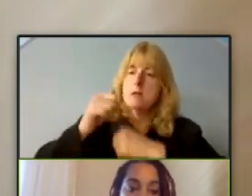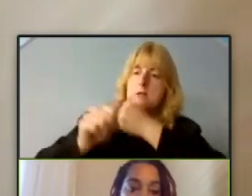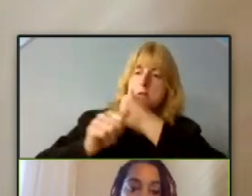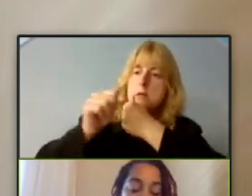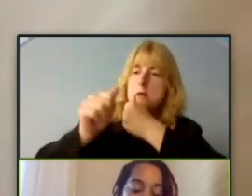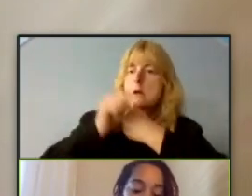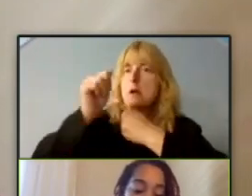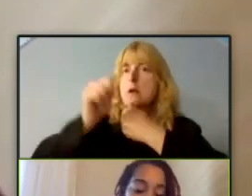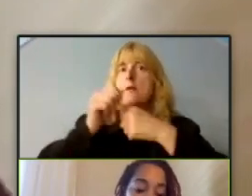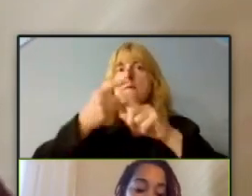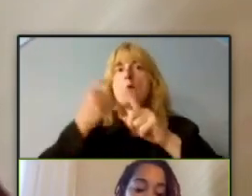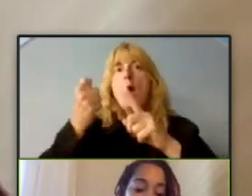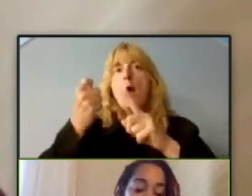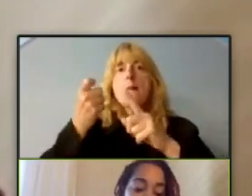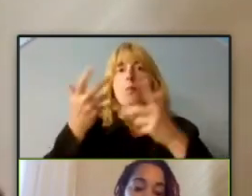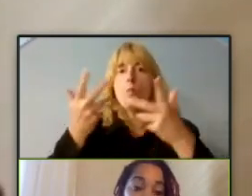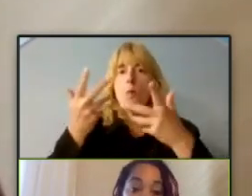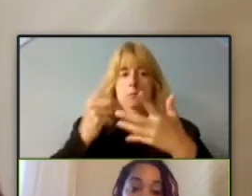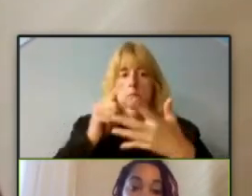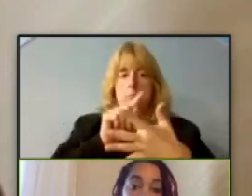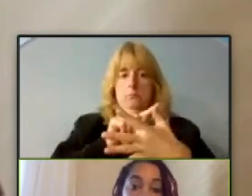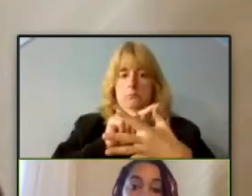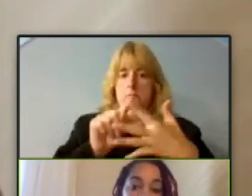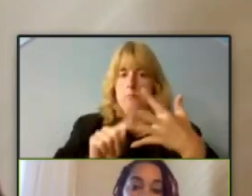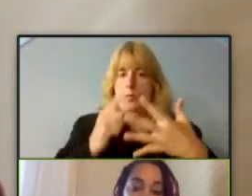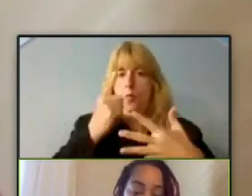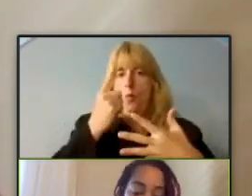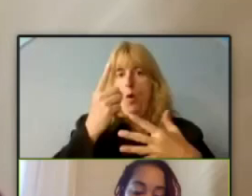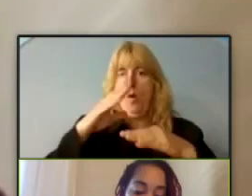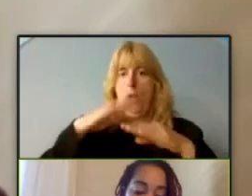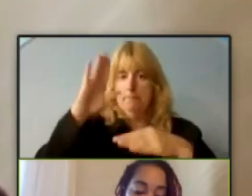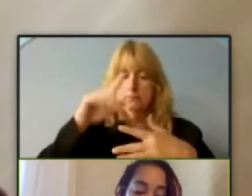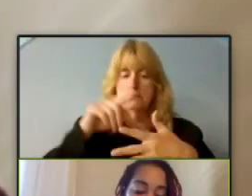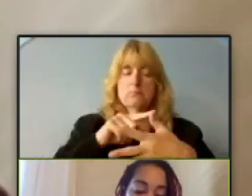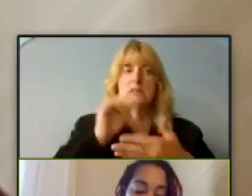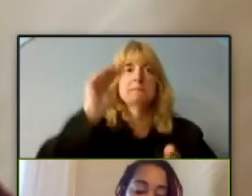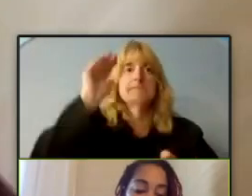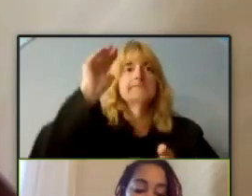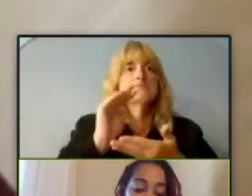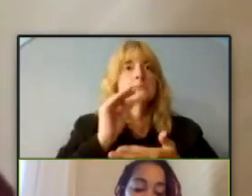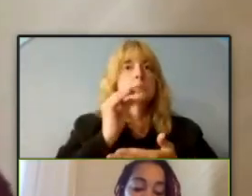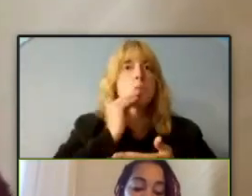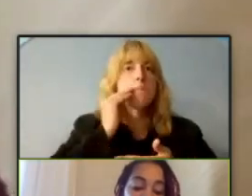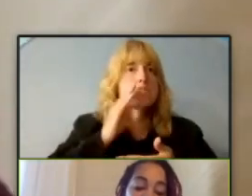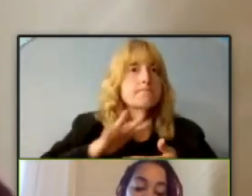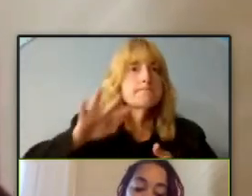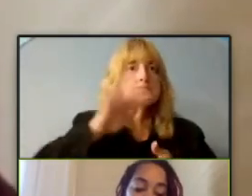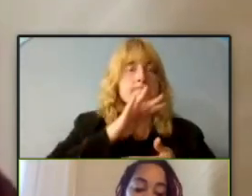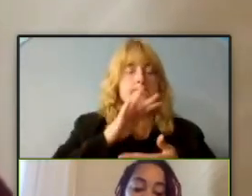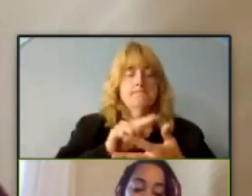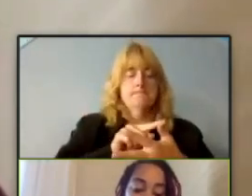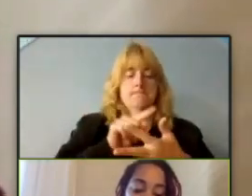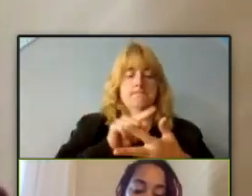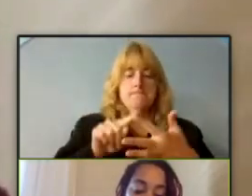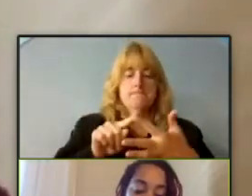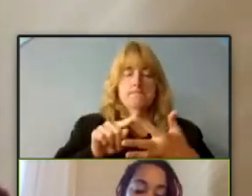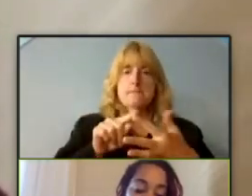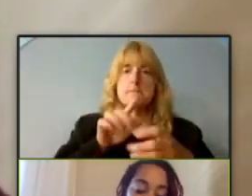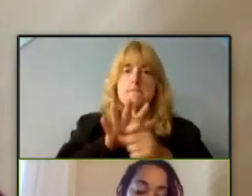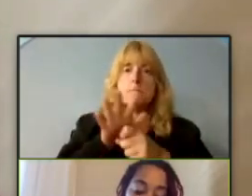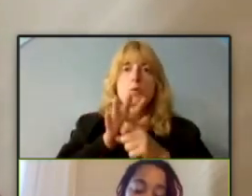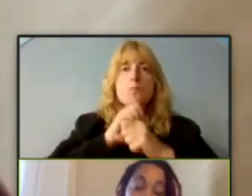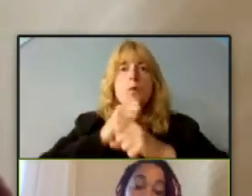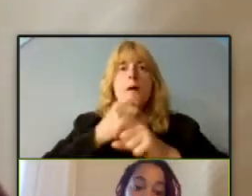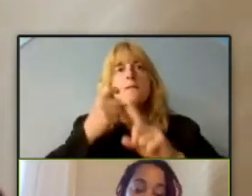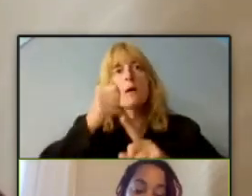of the following factors. 1, a decrease in natural habitat. 2, inadequate protection from man-made